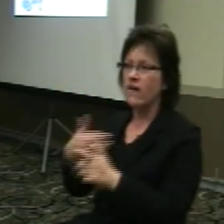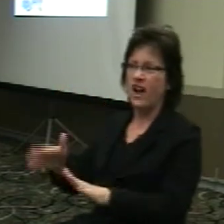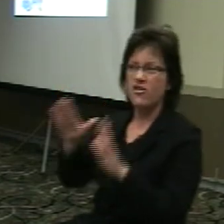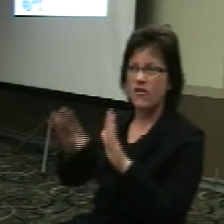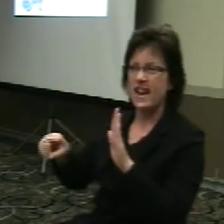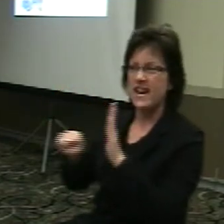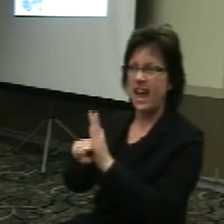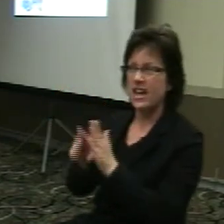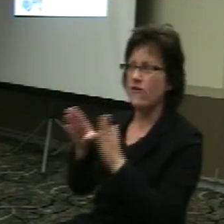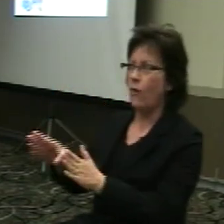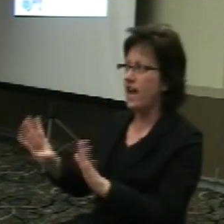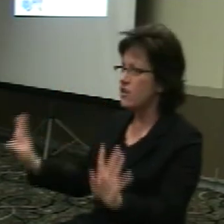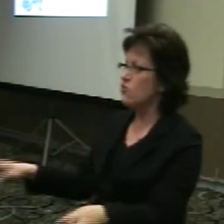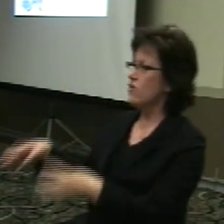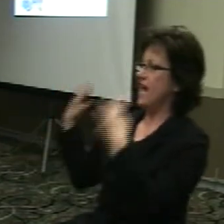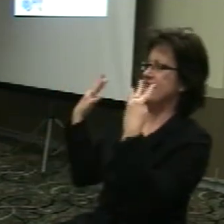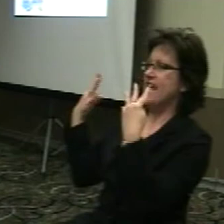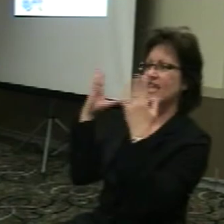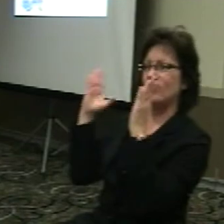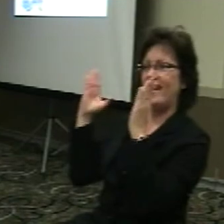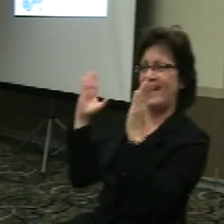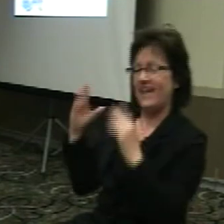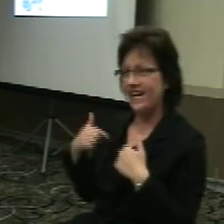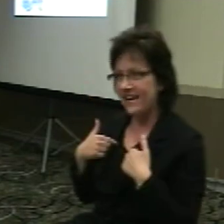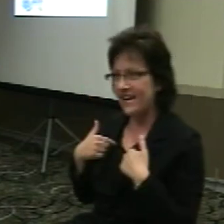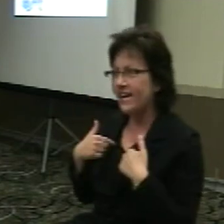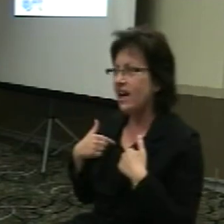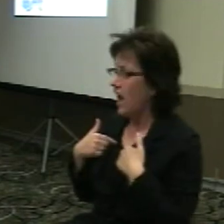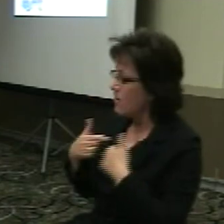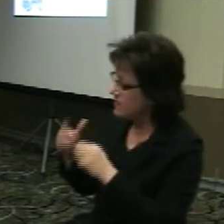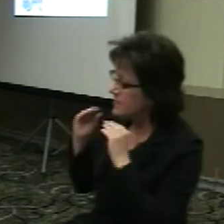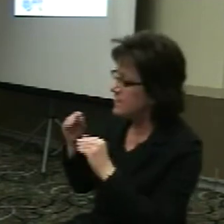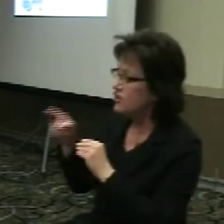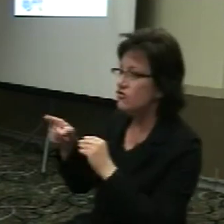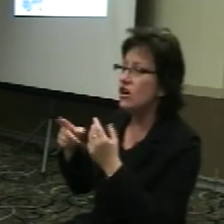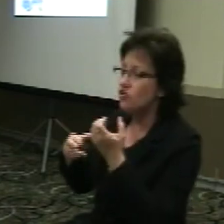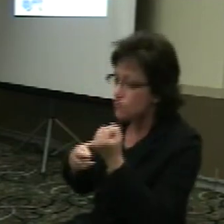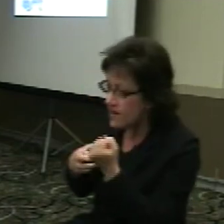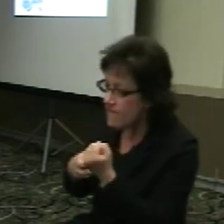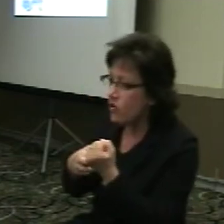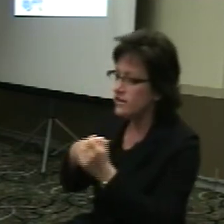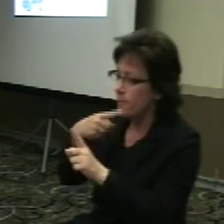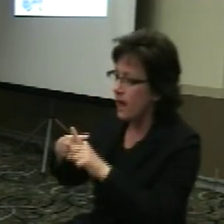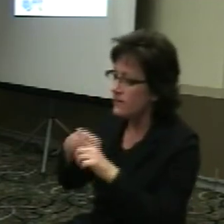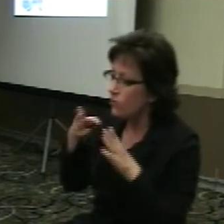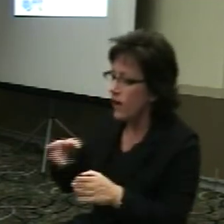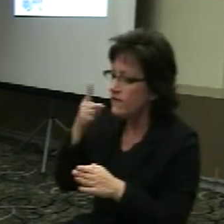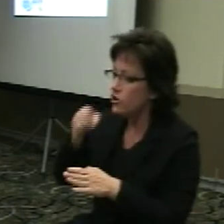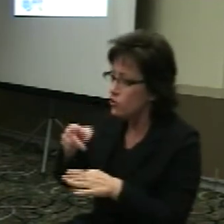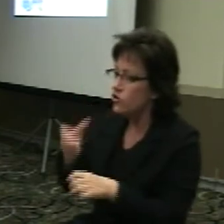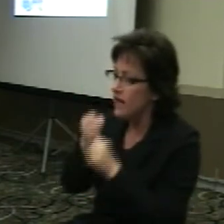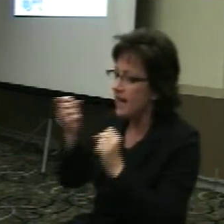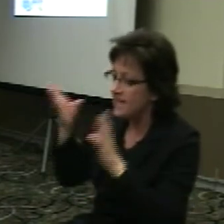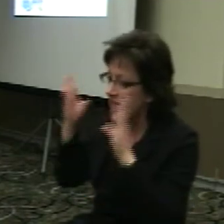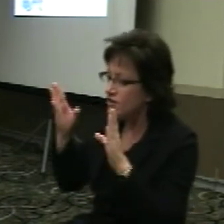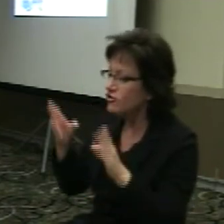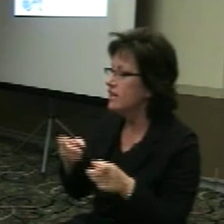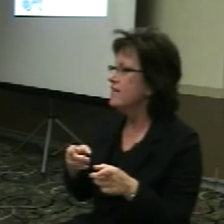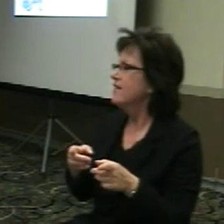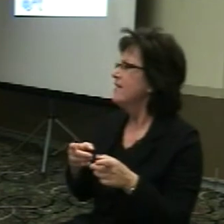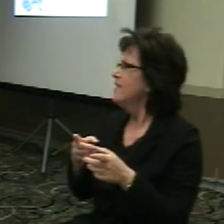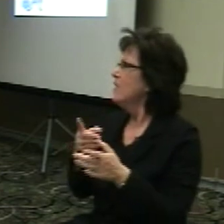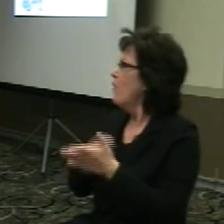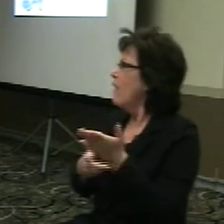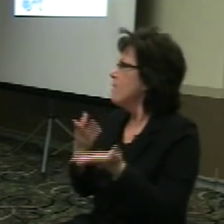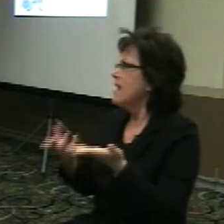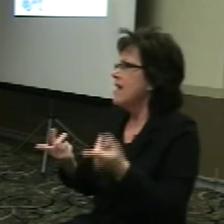negative way to get attention. And I'm going to teach you and reinforce a positive way for you to get attention.